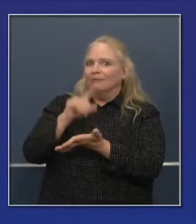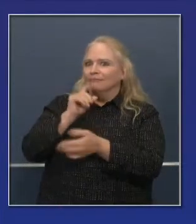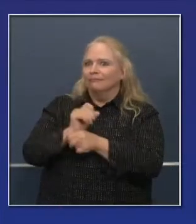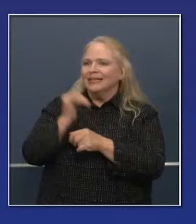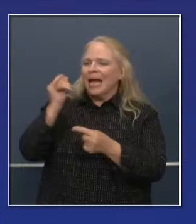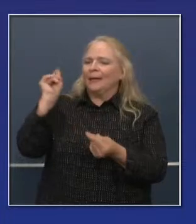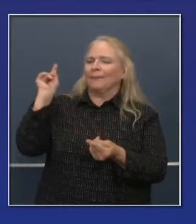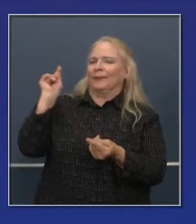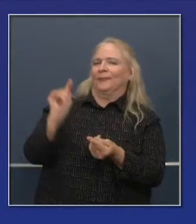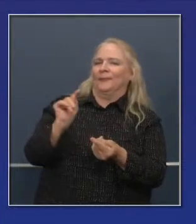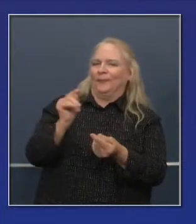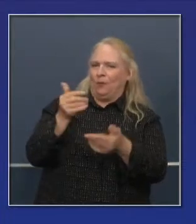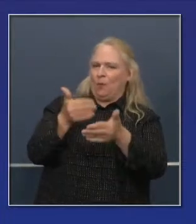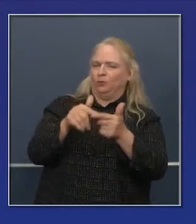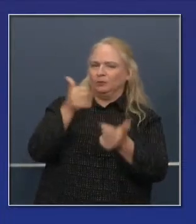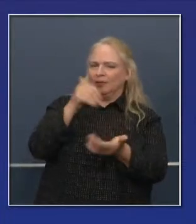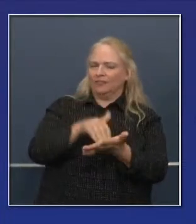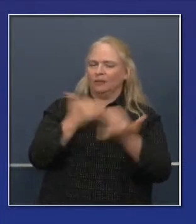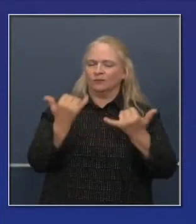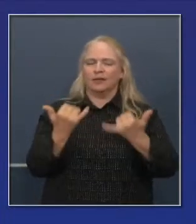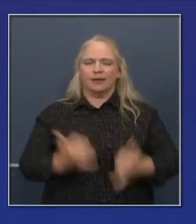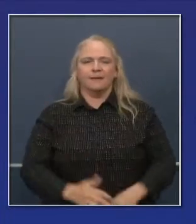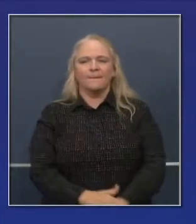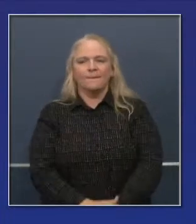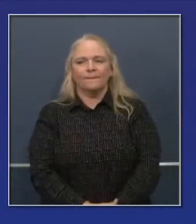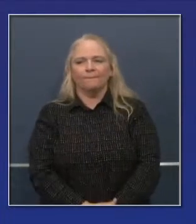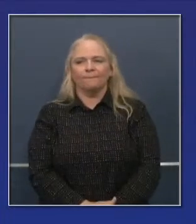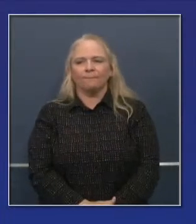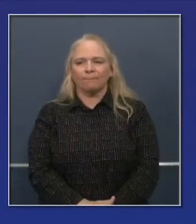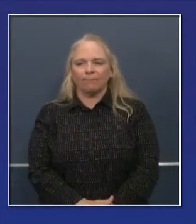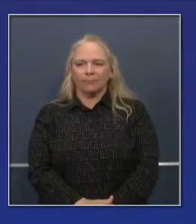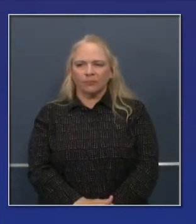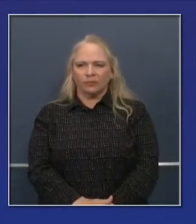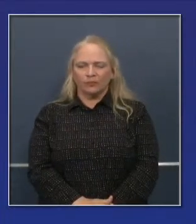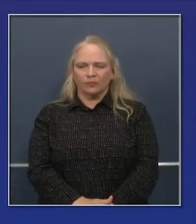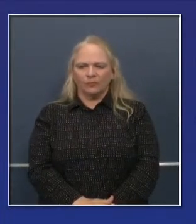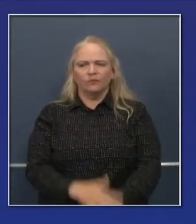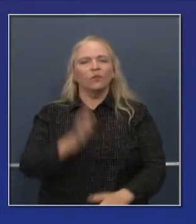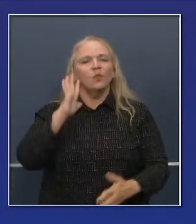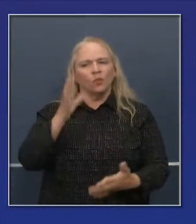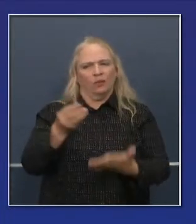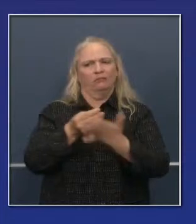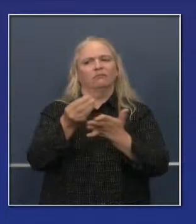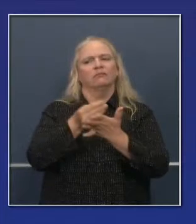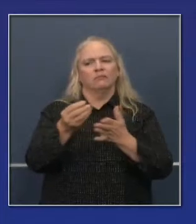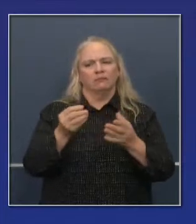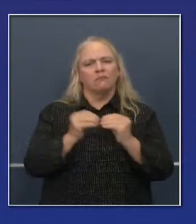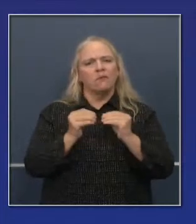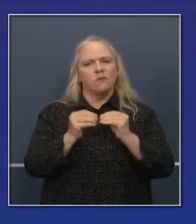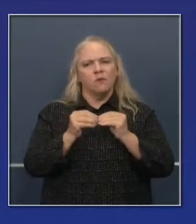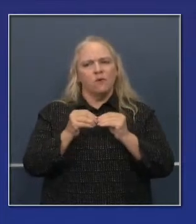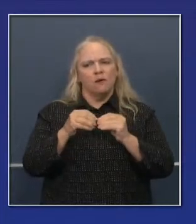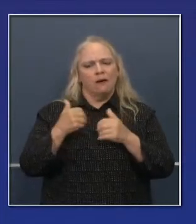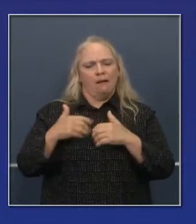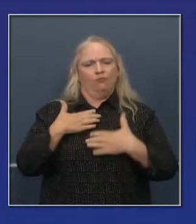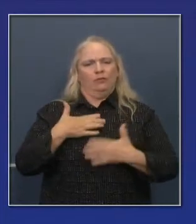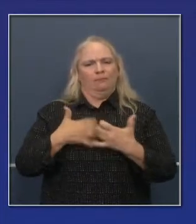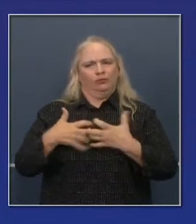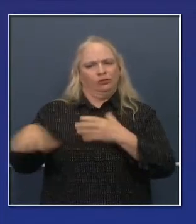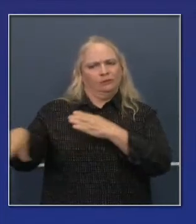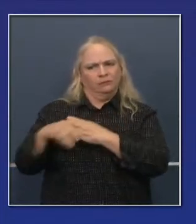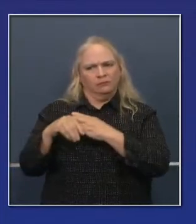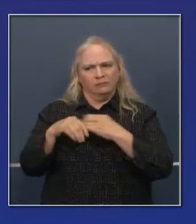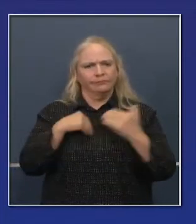to watch. We continue to draw down purchasing additional ventilators. We've been in constant contact with FEMA, our federal